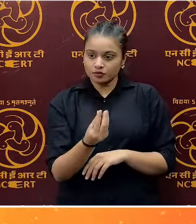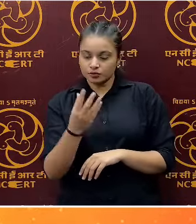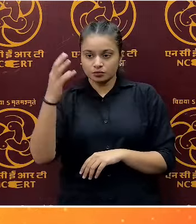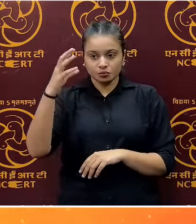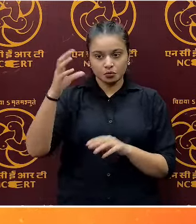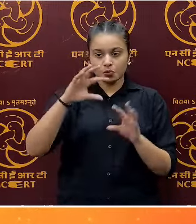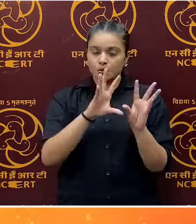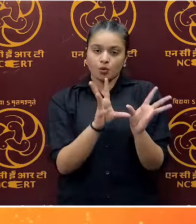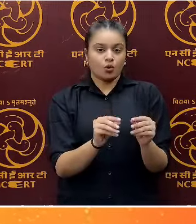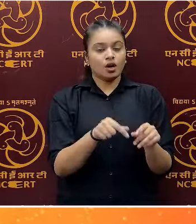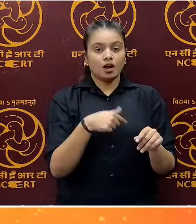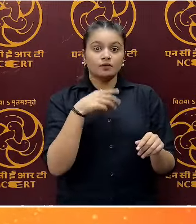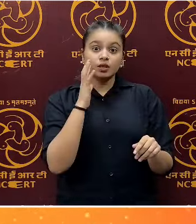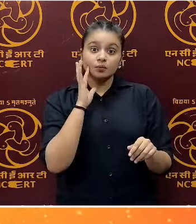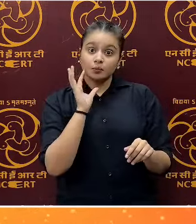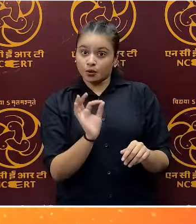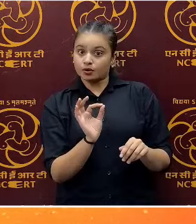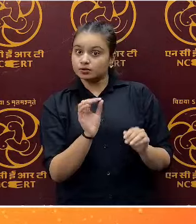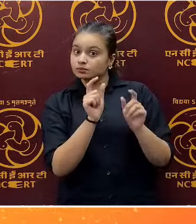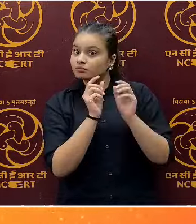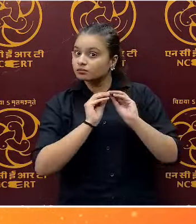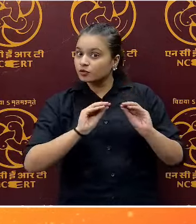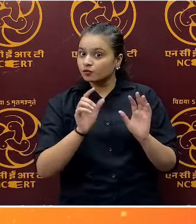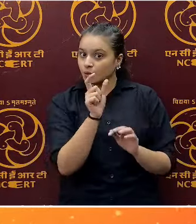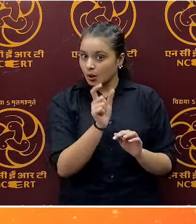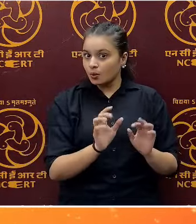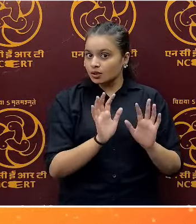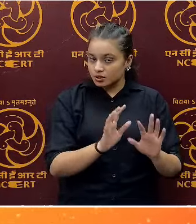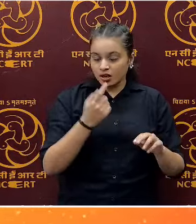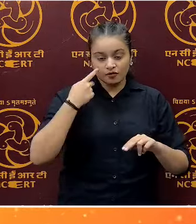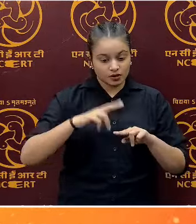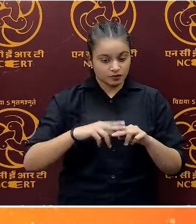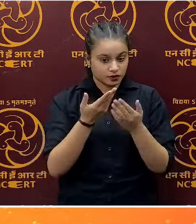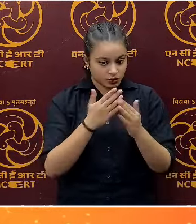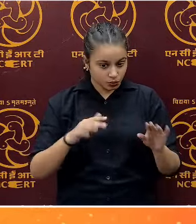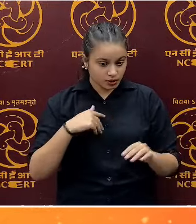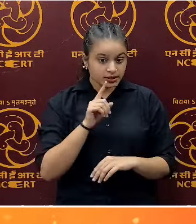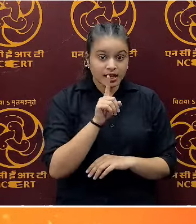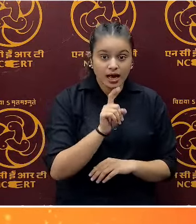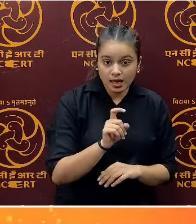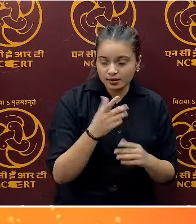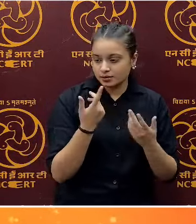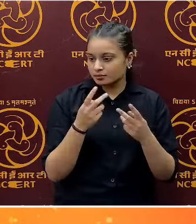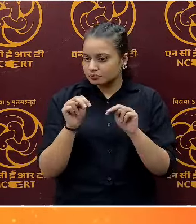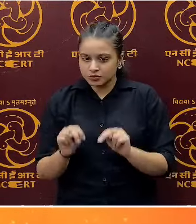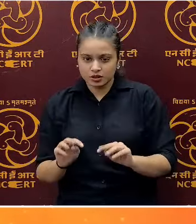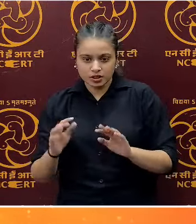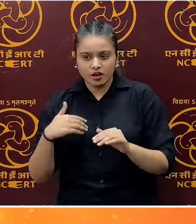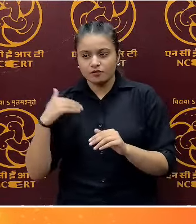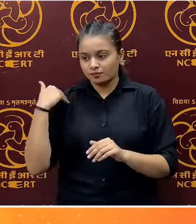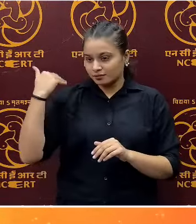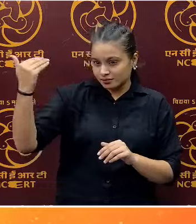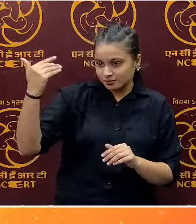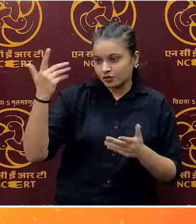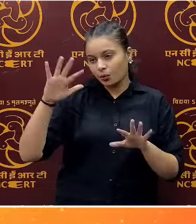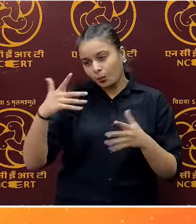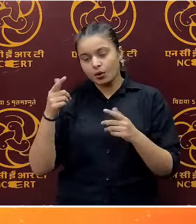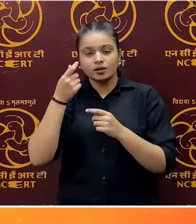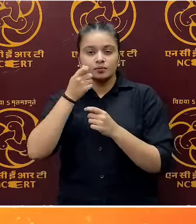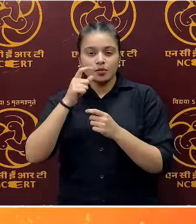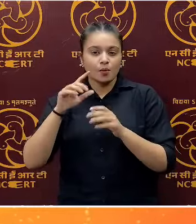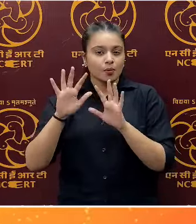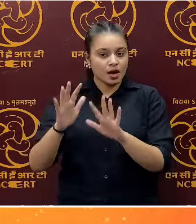these are very important greetings, and wherever our students go, whenever they meet somebody, especially their elders and their loved ones, they must